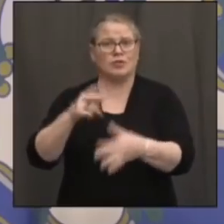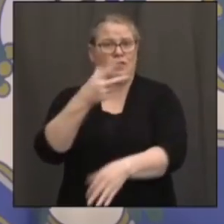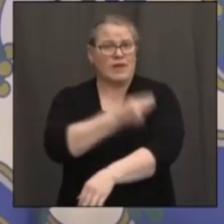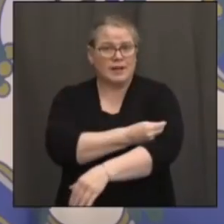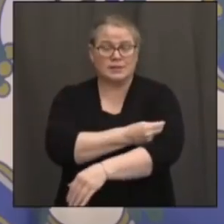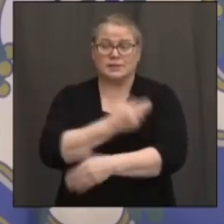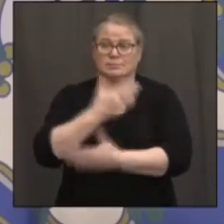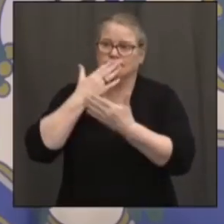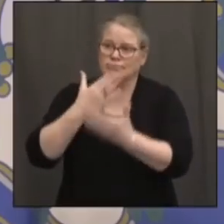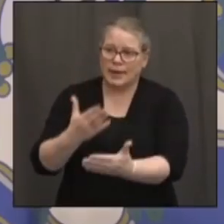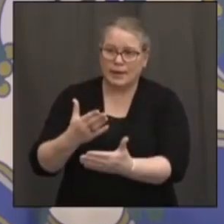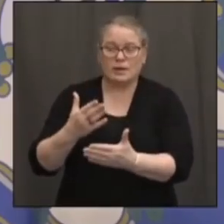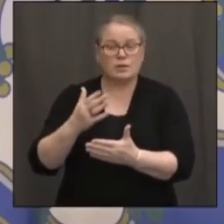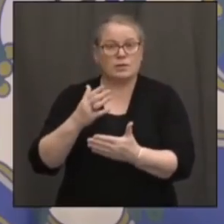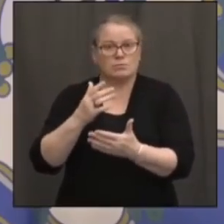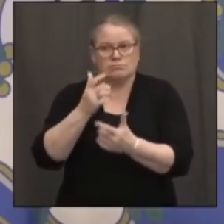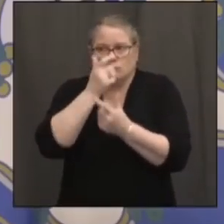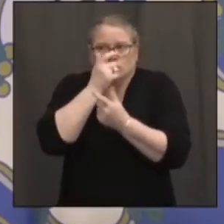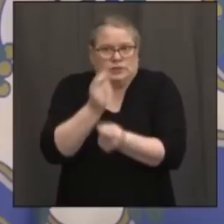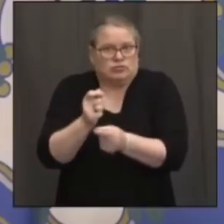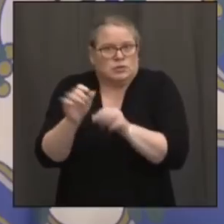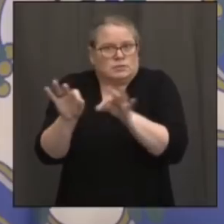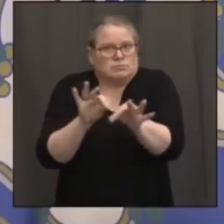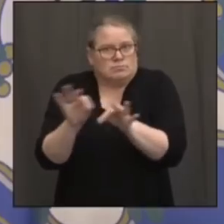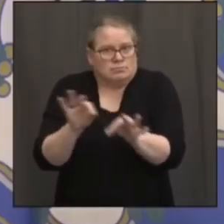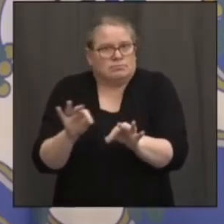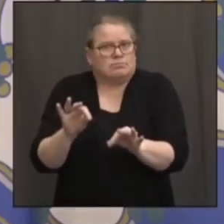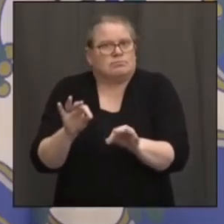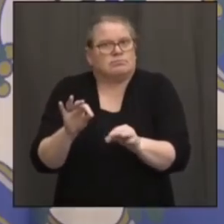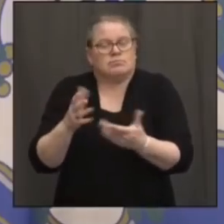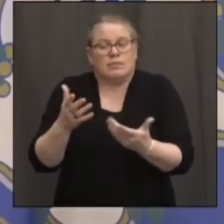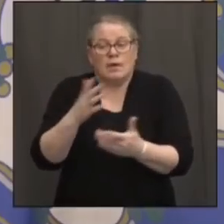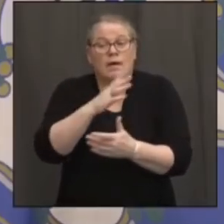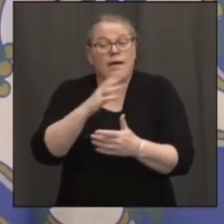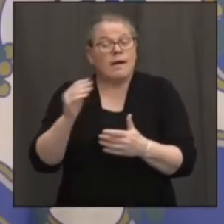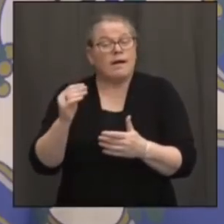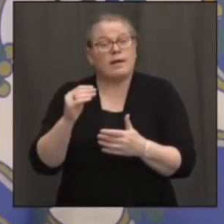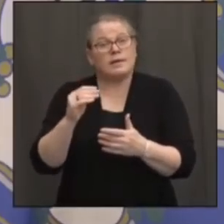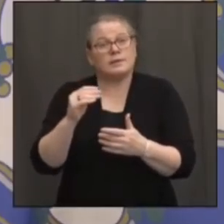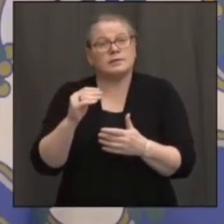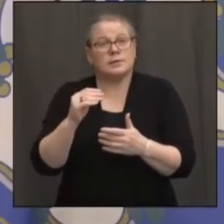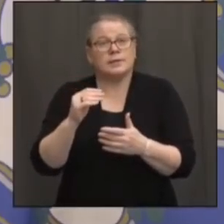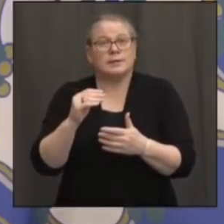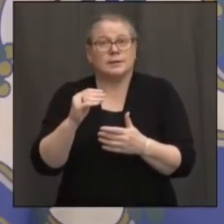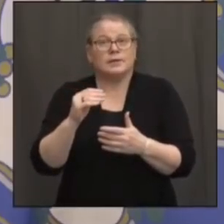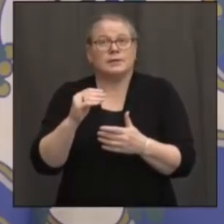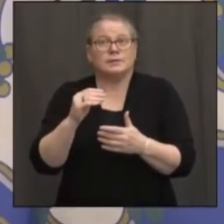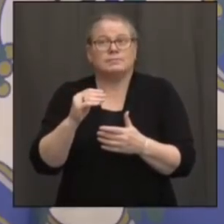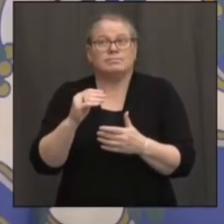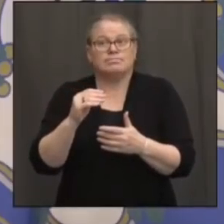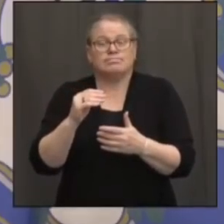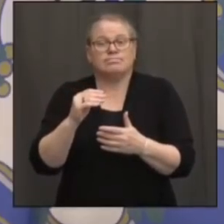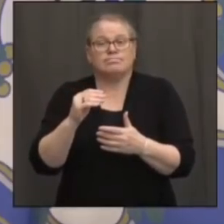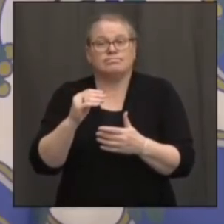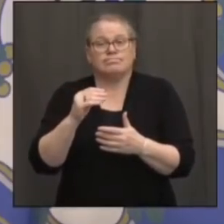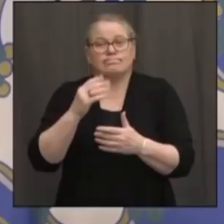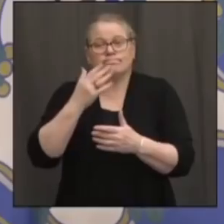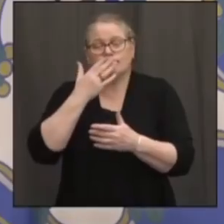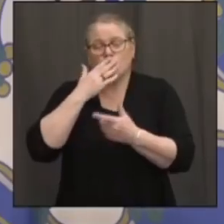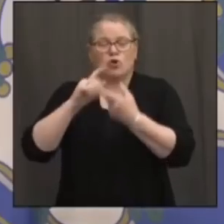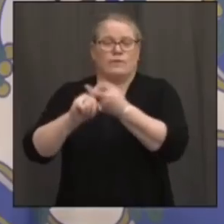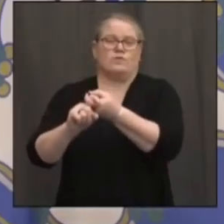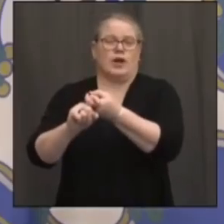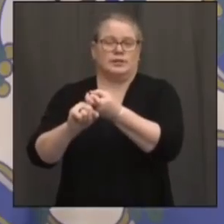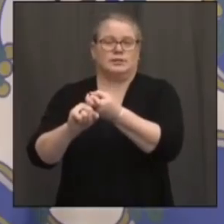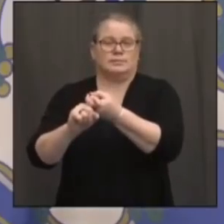I thought it was really interesting. And I just want to say farewell to a great friend,